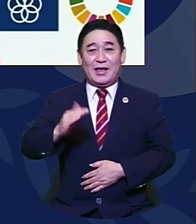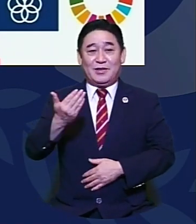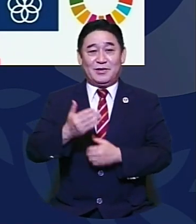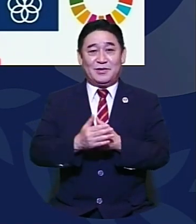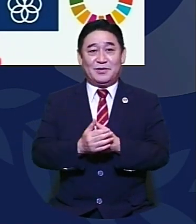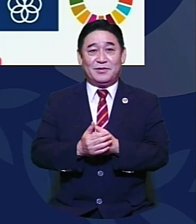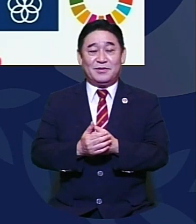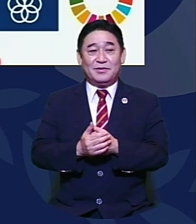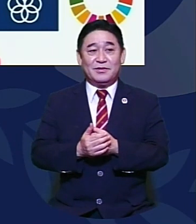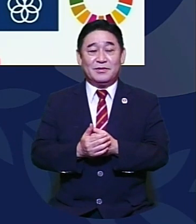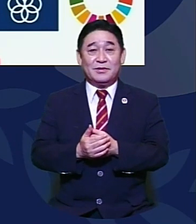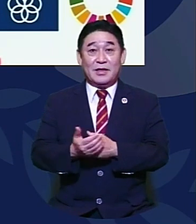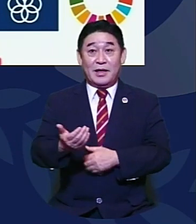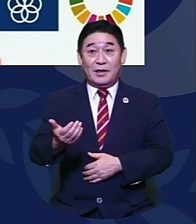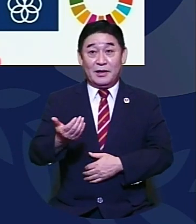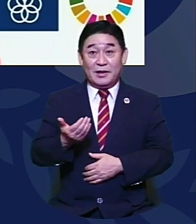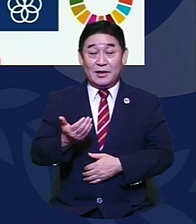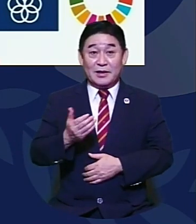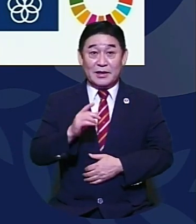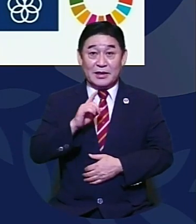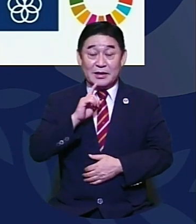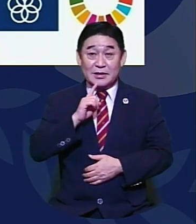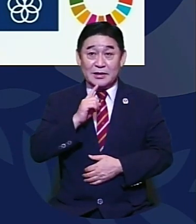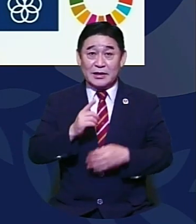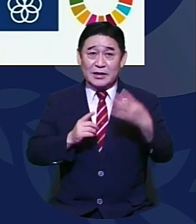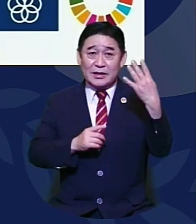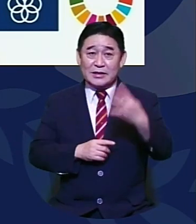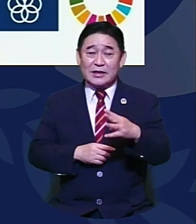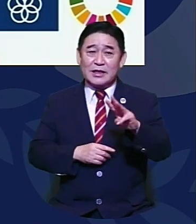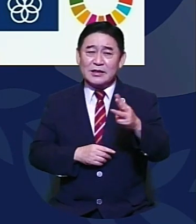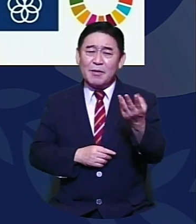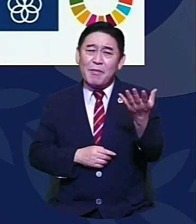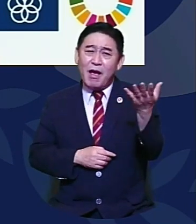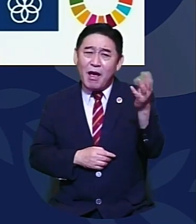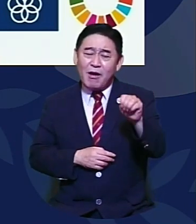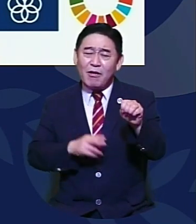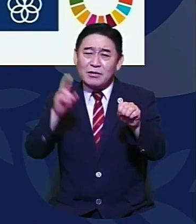430 something billion US dollars required to